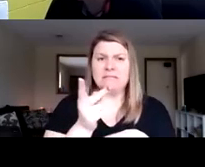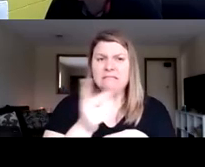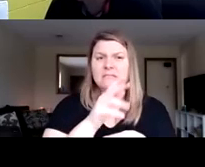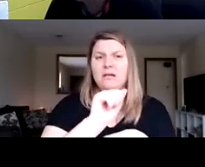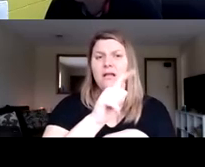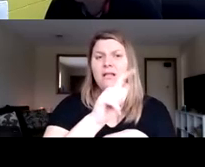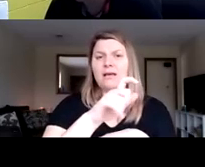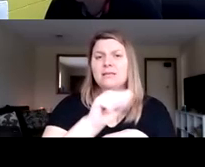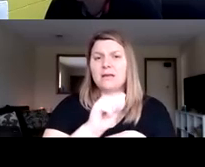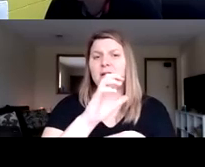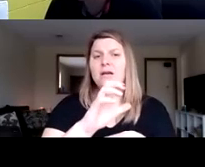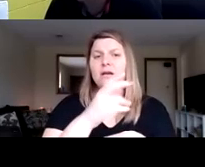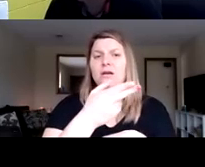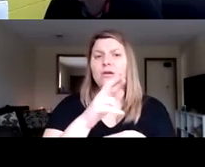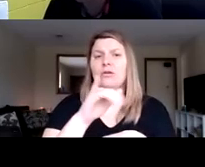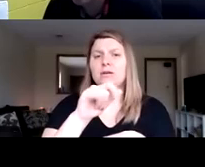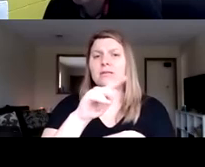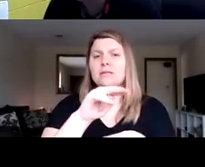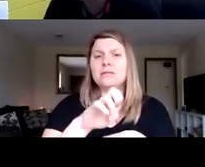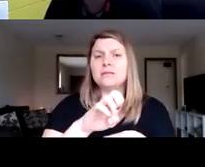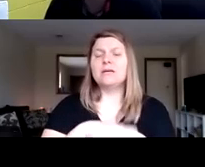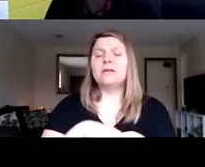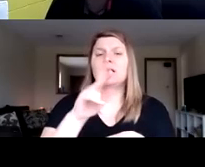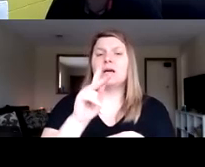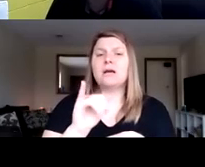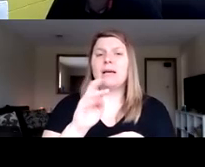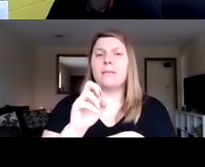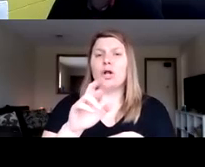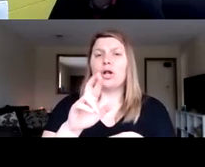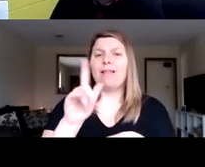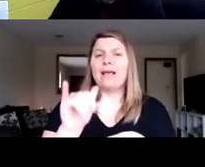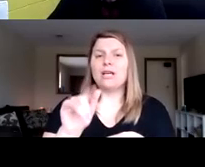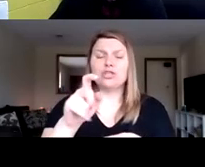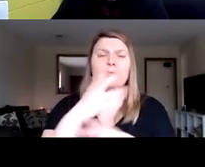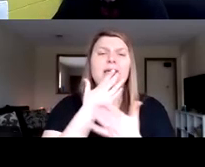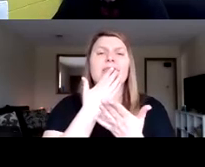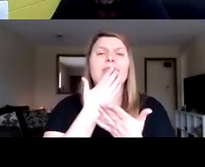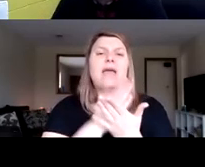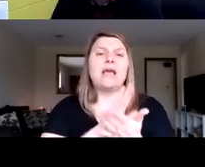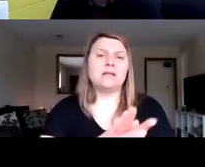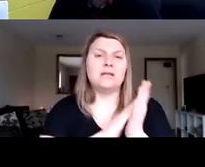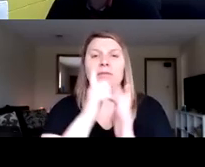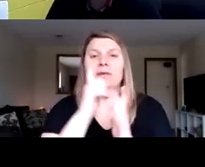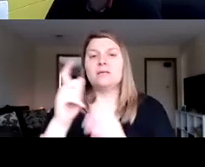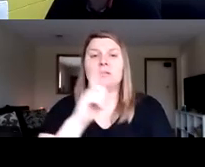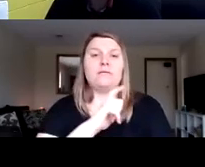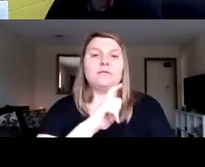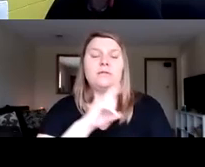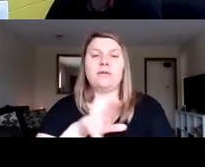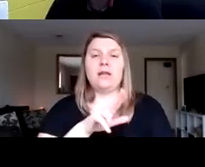Kimberly are really to be thanked for that because the Office of International Programs here has